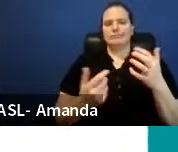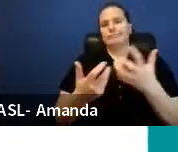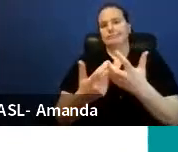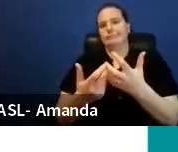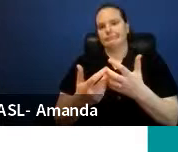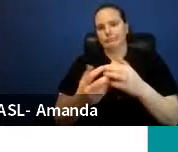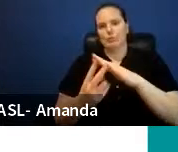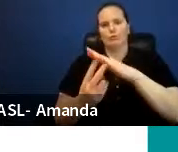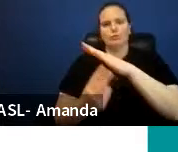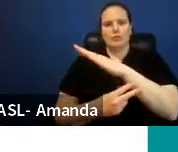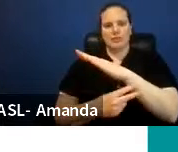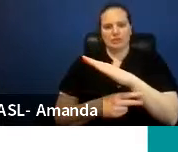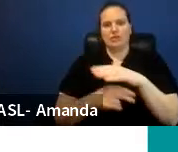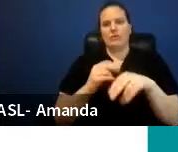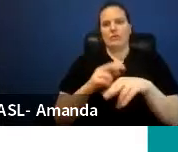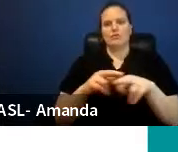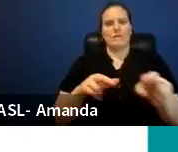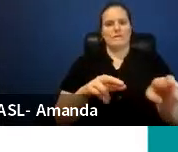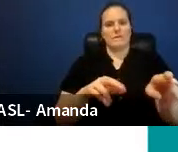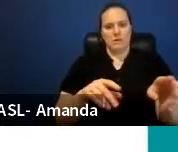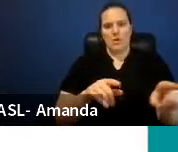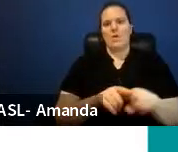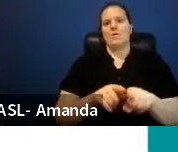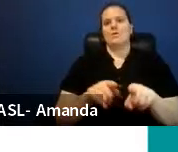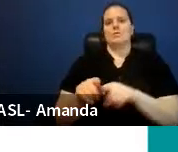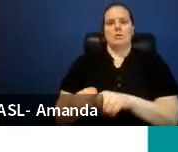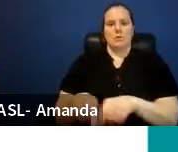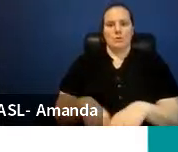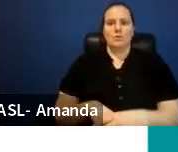bridge downriver, as well as